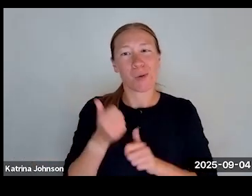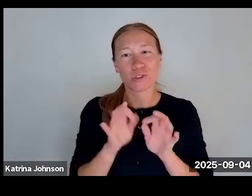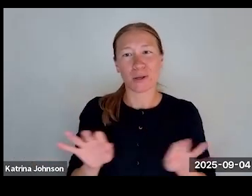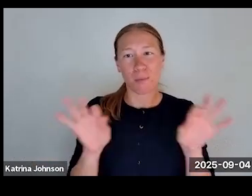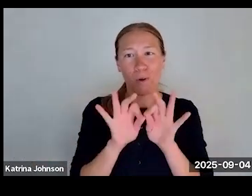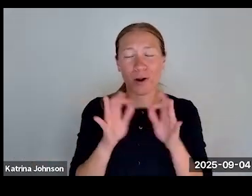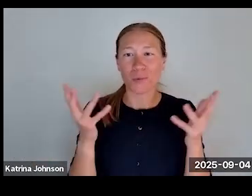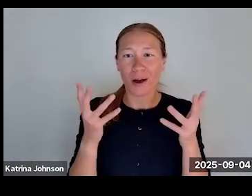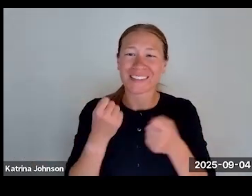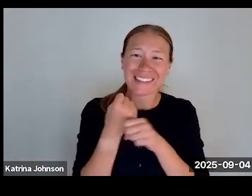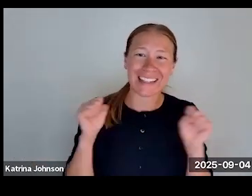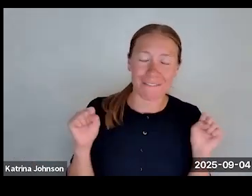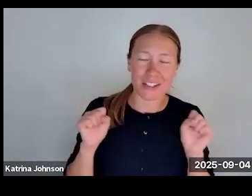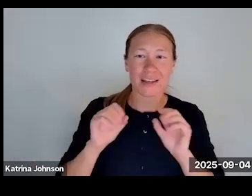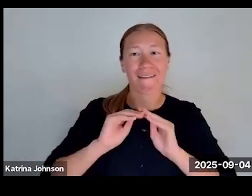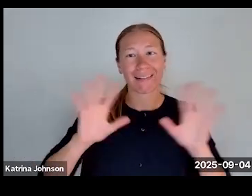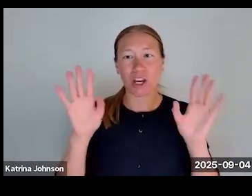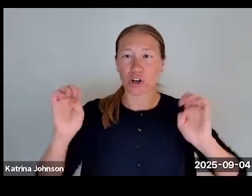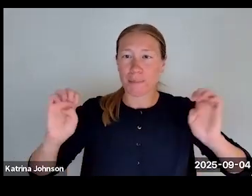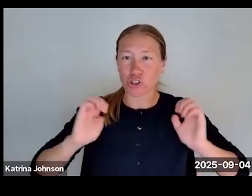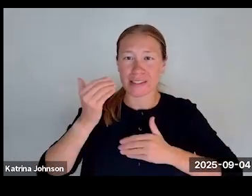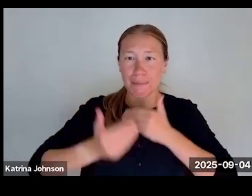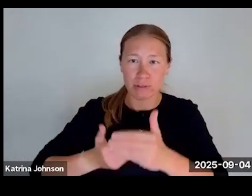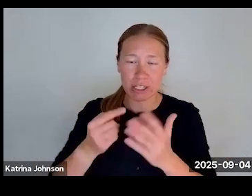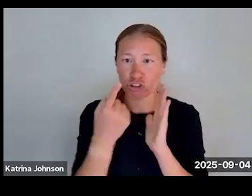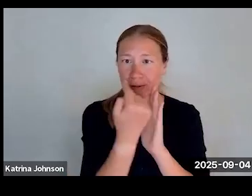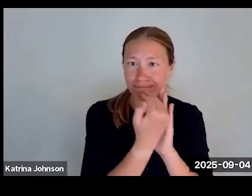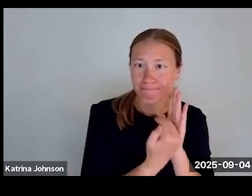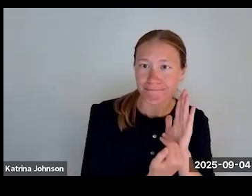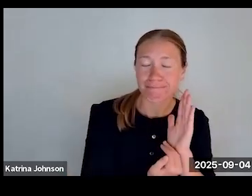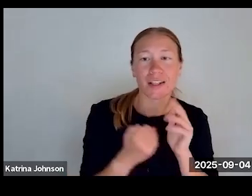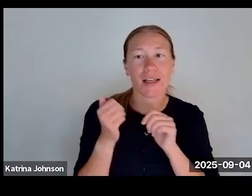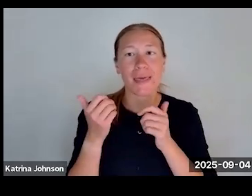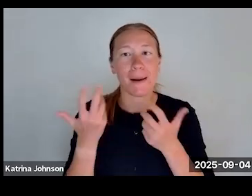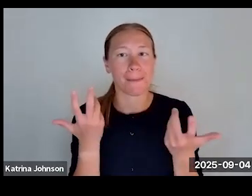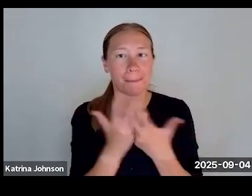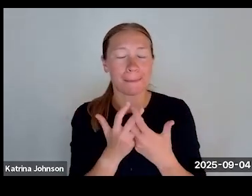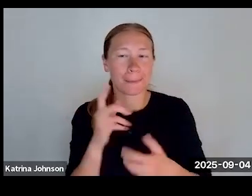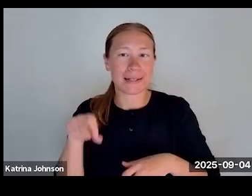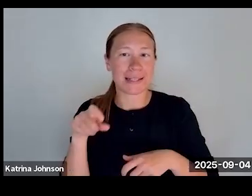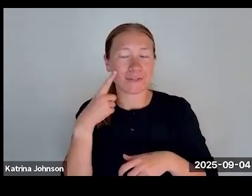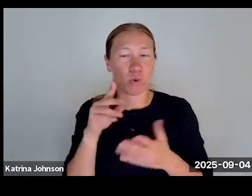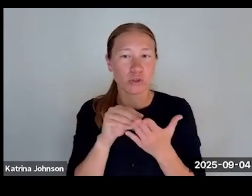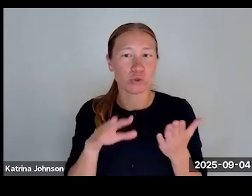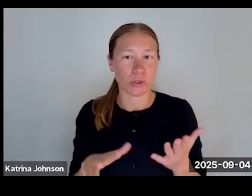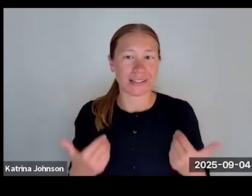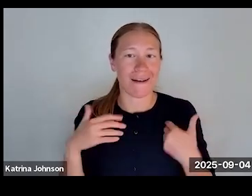creating clear emergency procedures that accommodate the needs of students with disabilities.